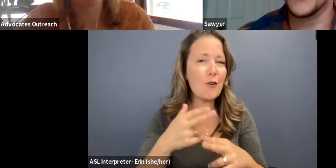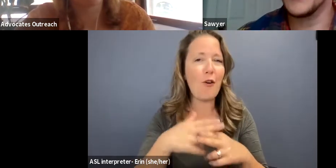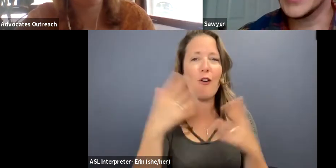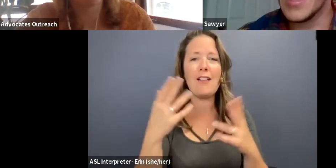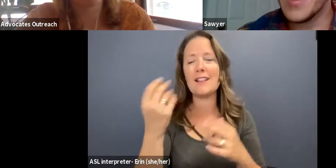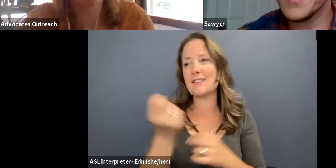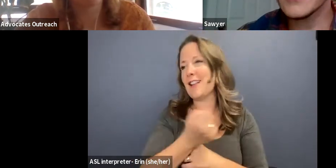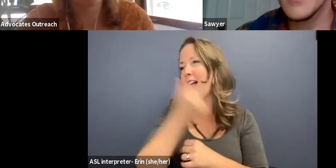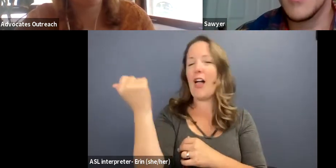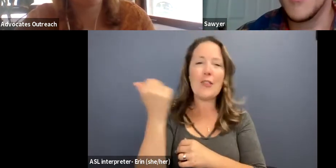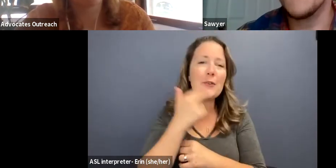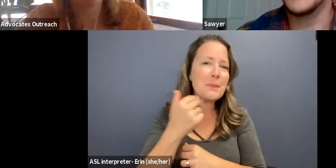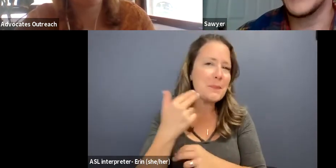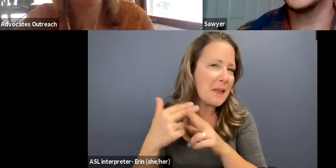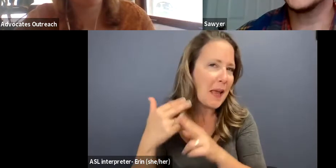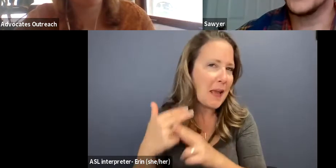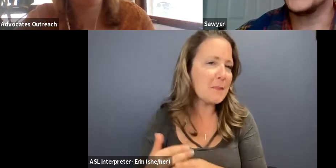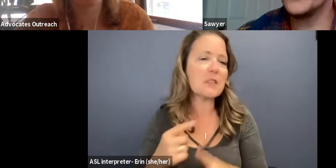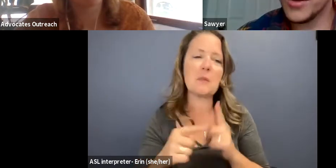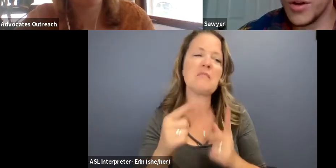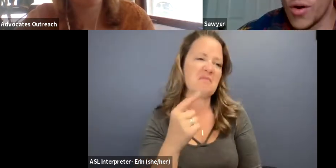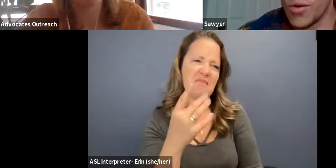this kind of goes with our second